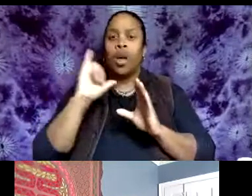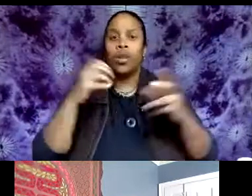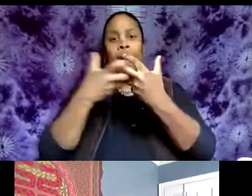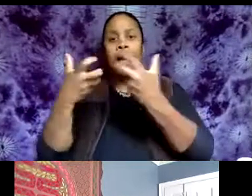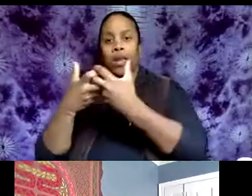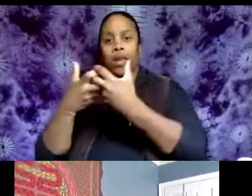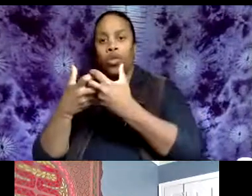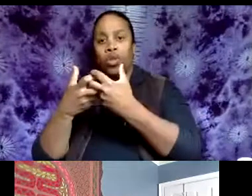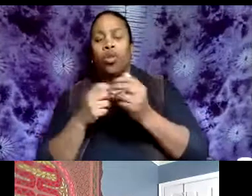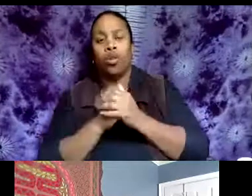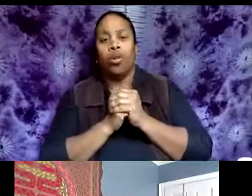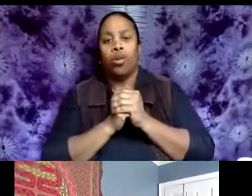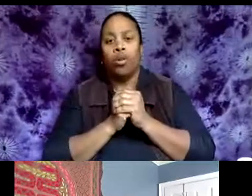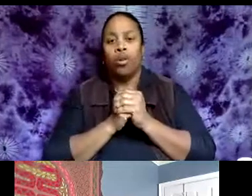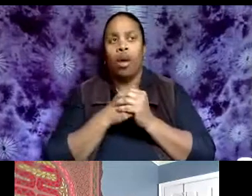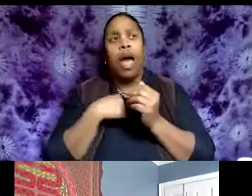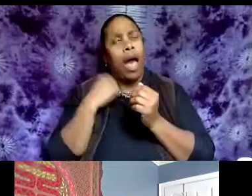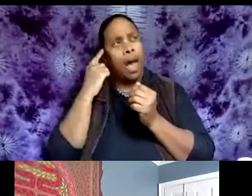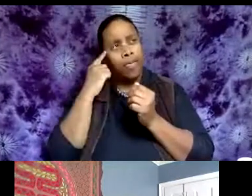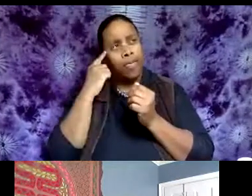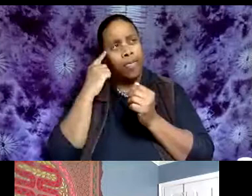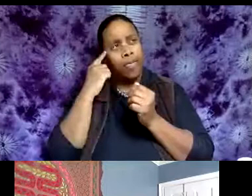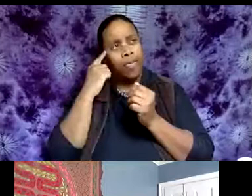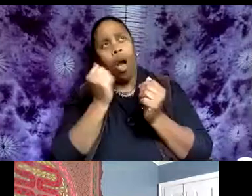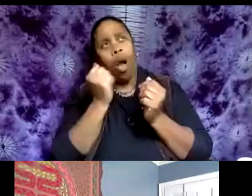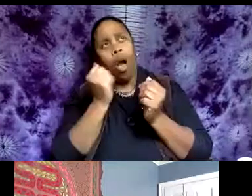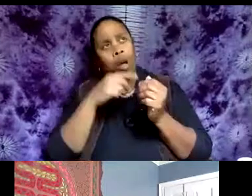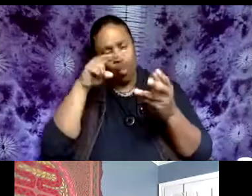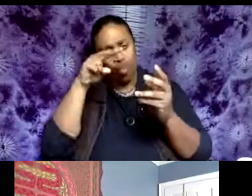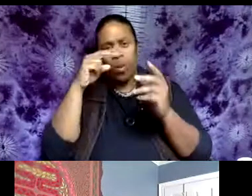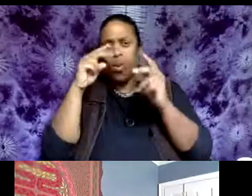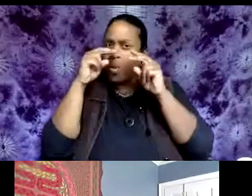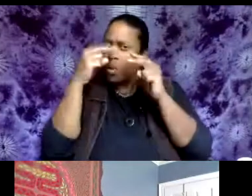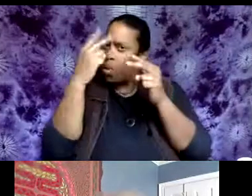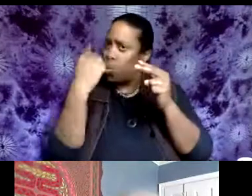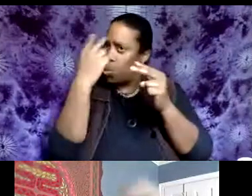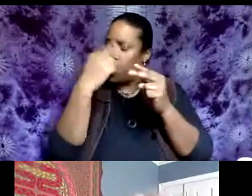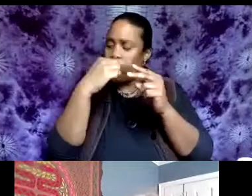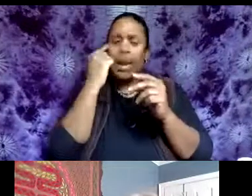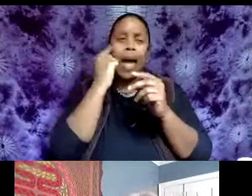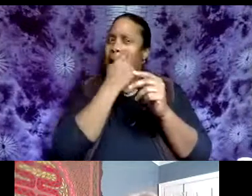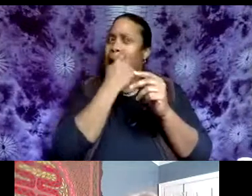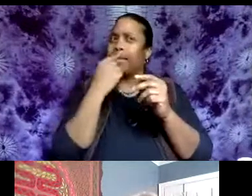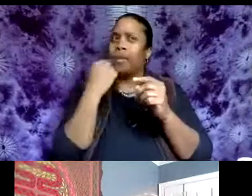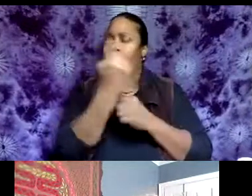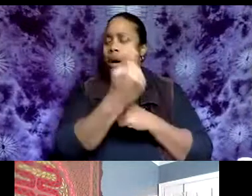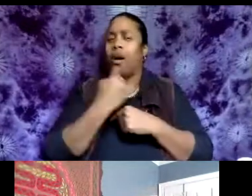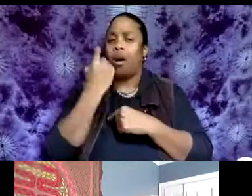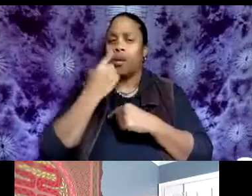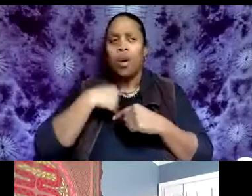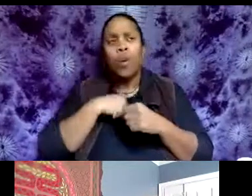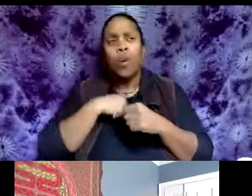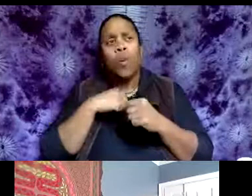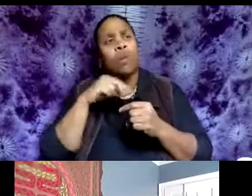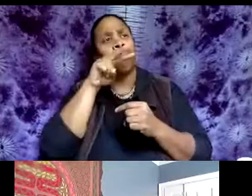I believe that we all read eyes all the time. Part of the magic of how we find dysfunctional relationships over and over again is because we're reading so much in people's eyes,